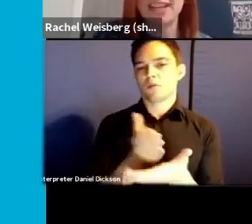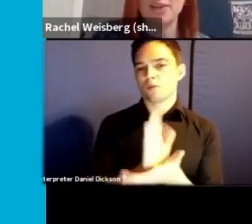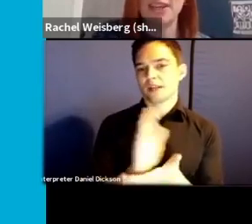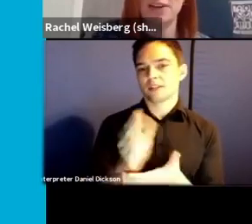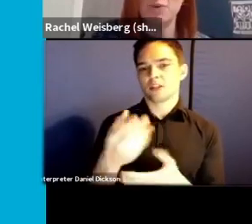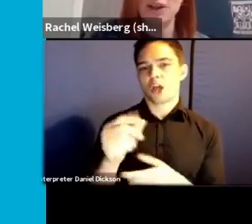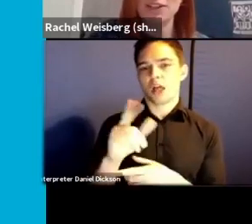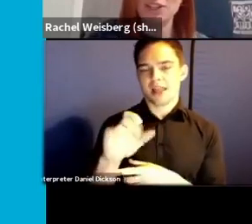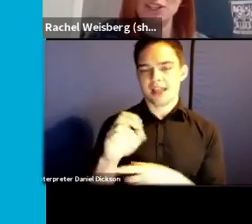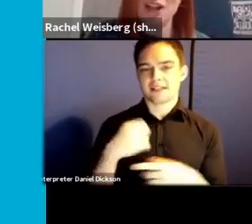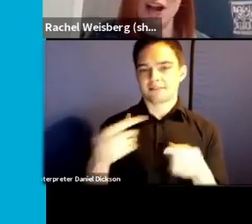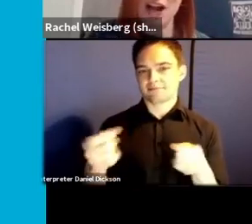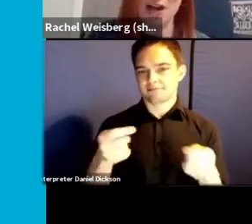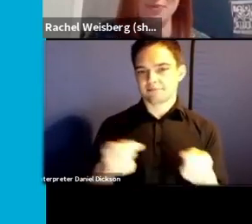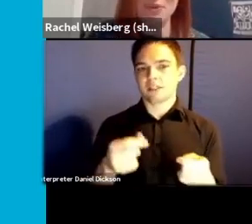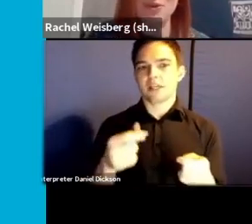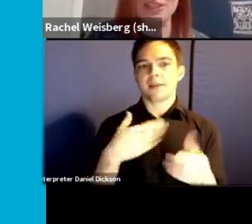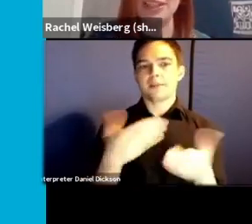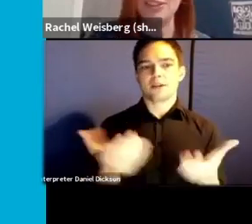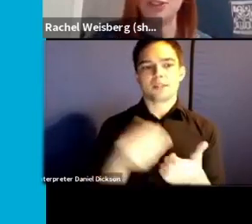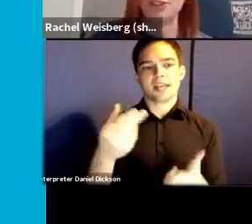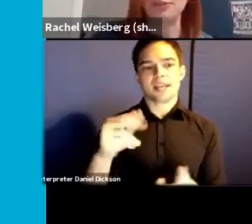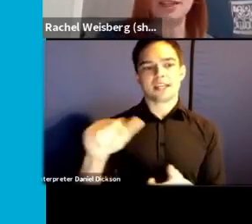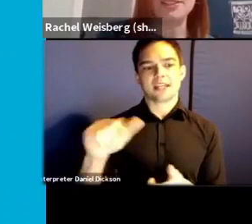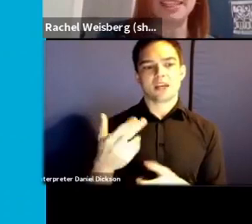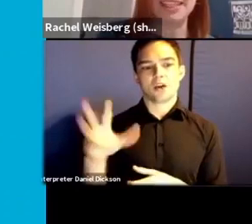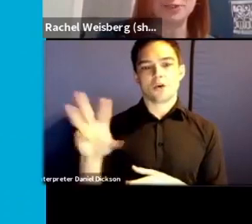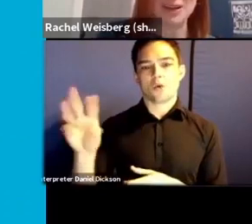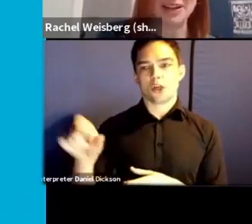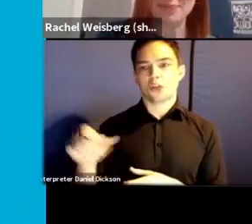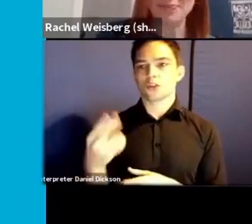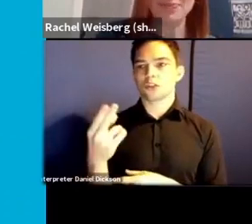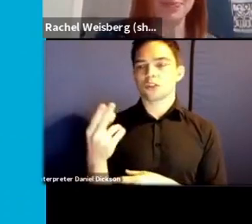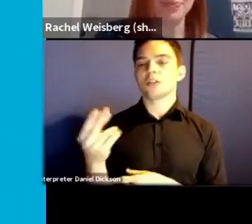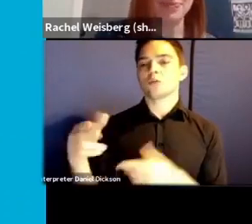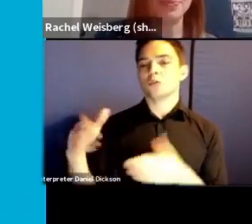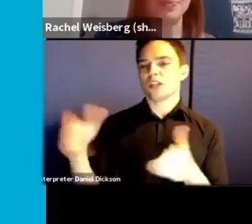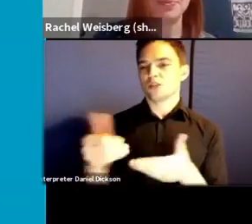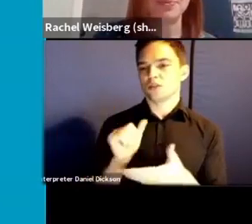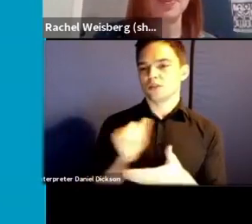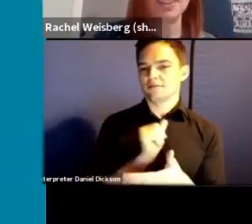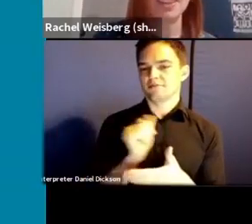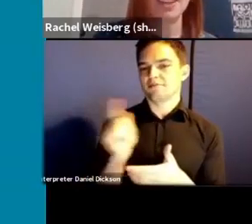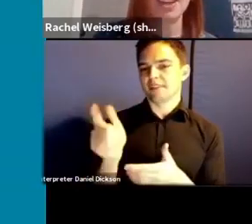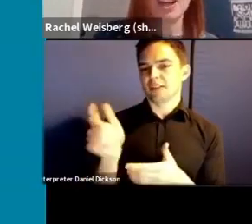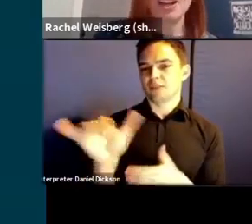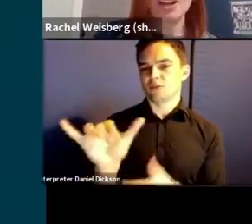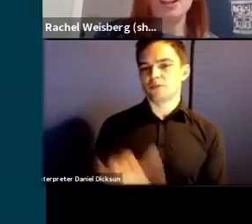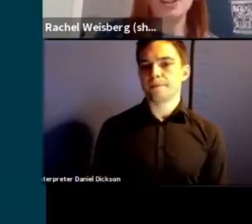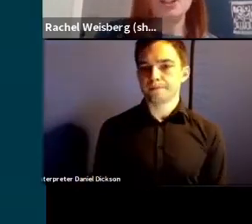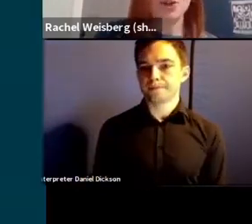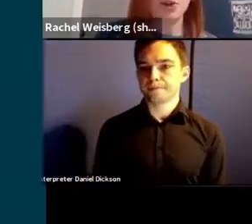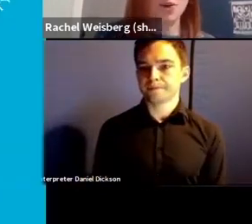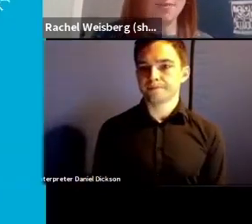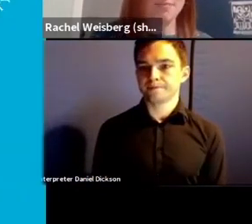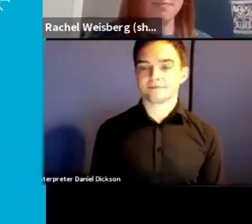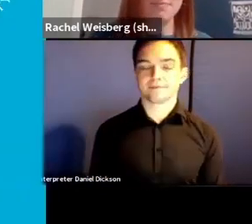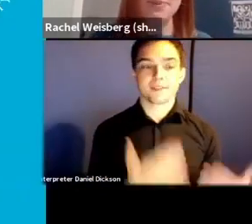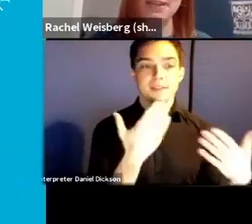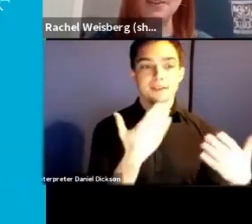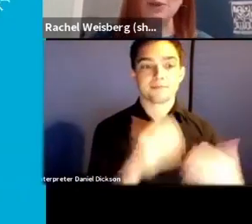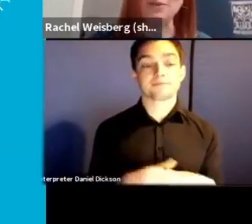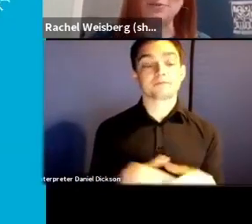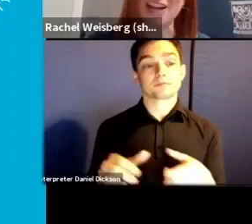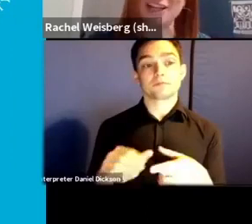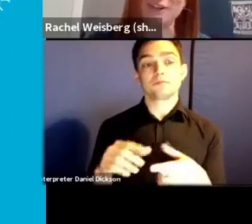And I'm here today with Hannah Walsh, who will introduce themselves later as well. Thank you. So a